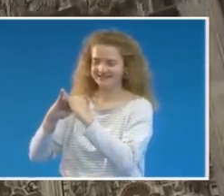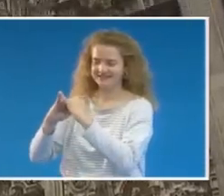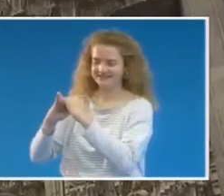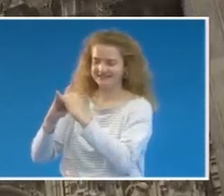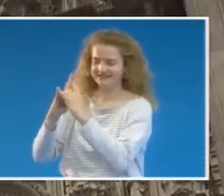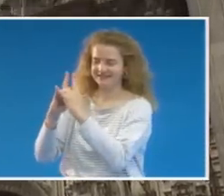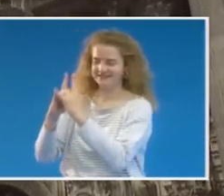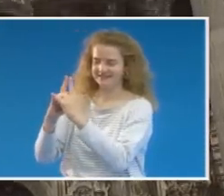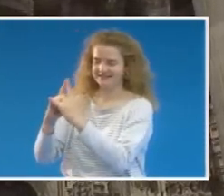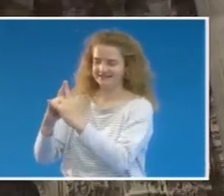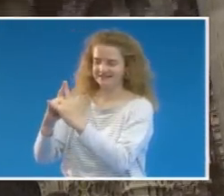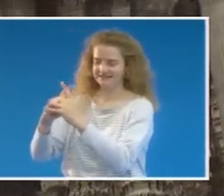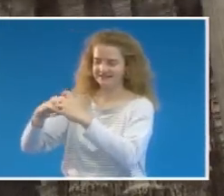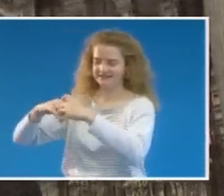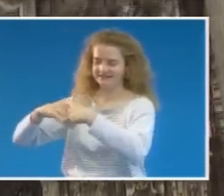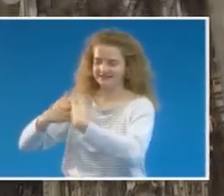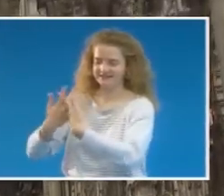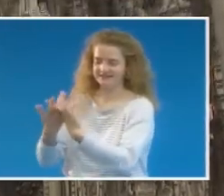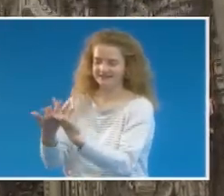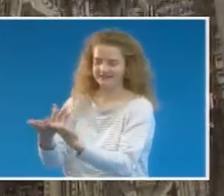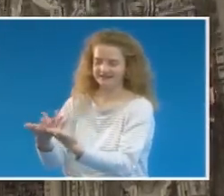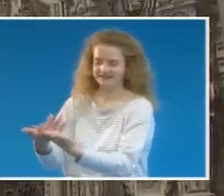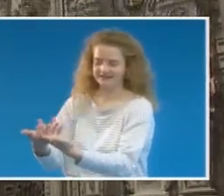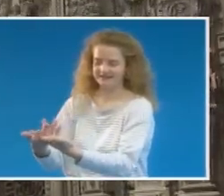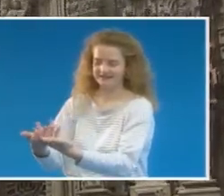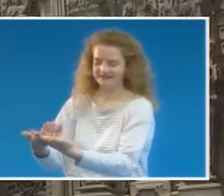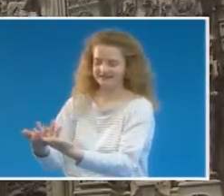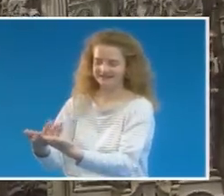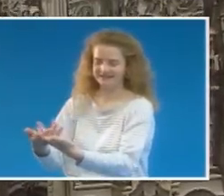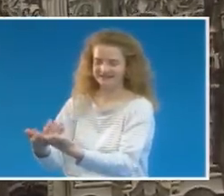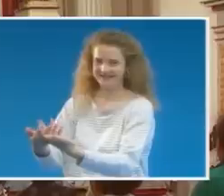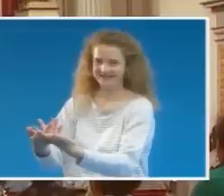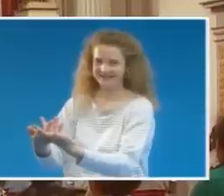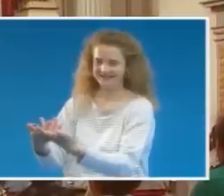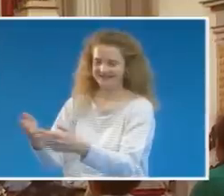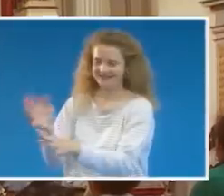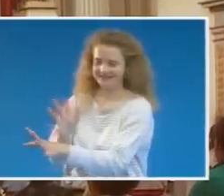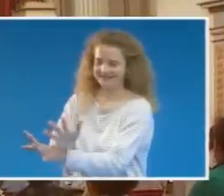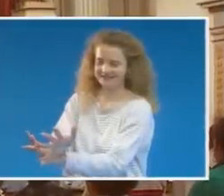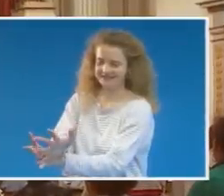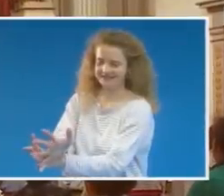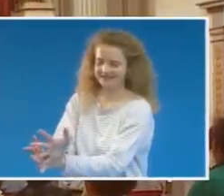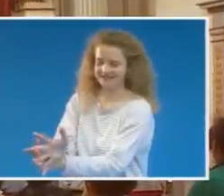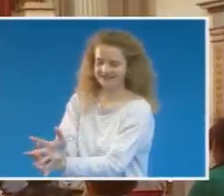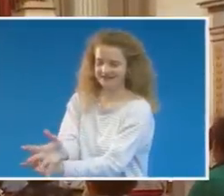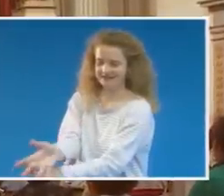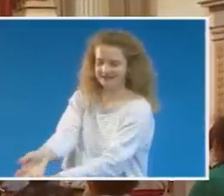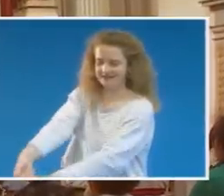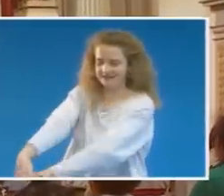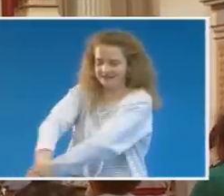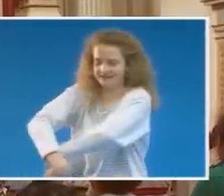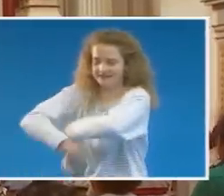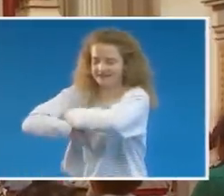Here is the church and here's the steeple. Open the doors and see all the people. Here is the parson